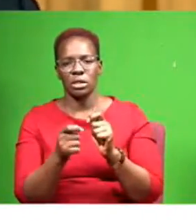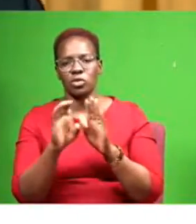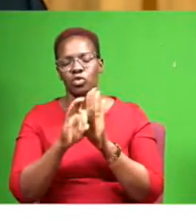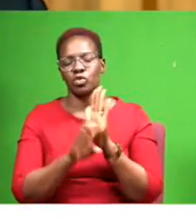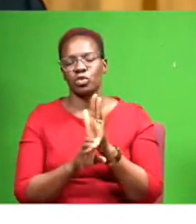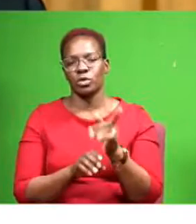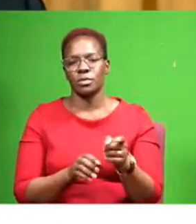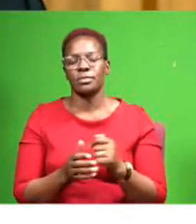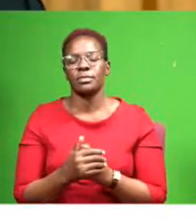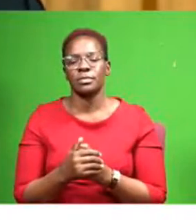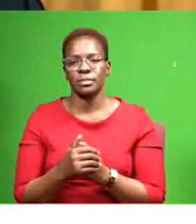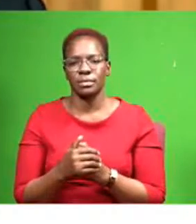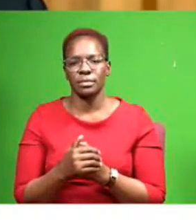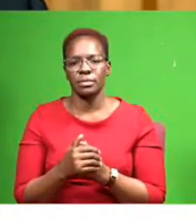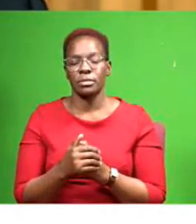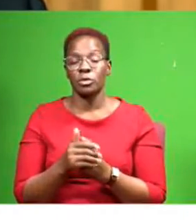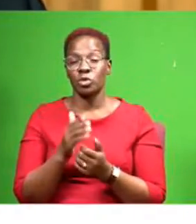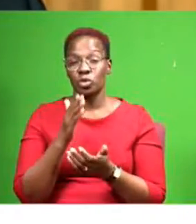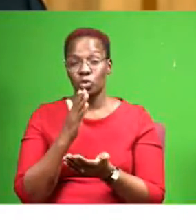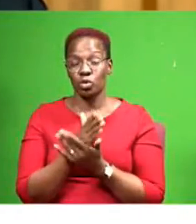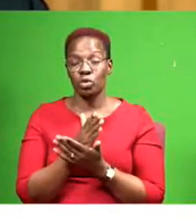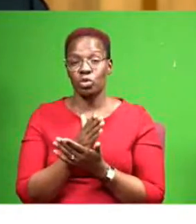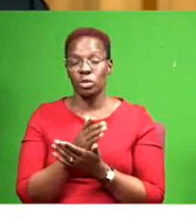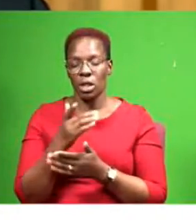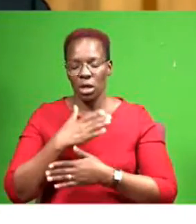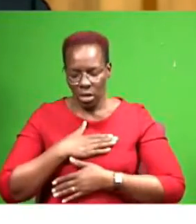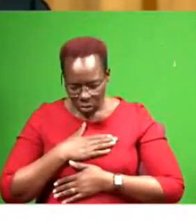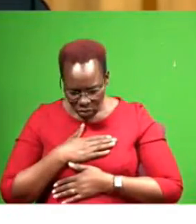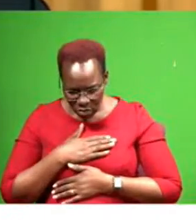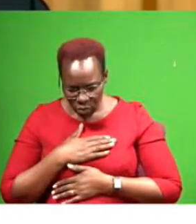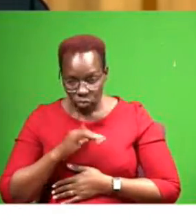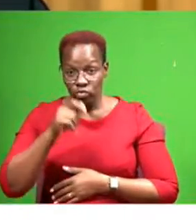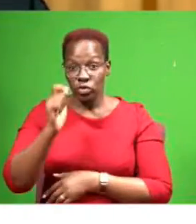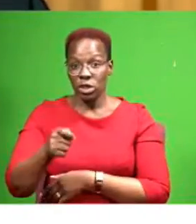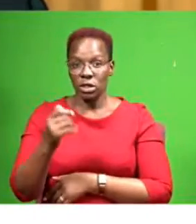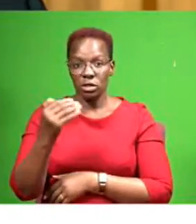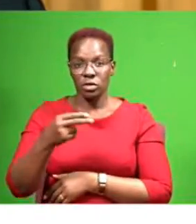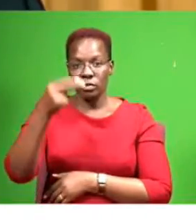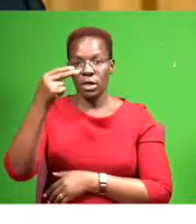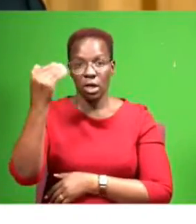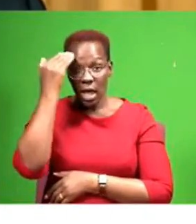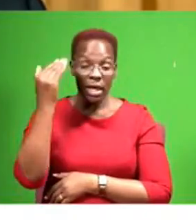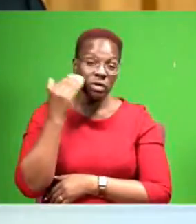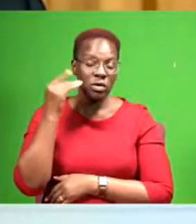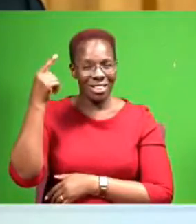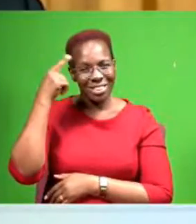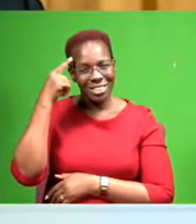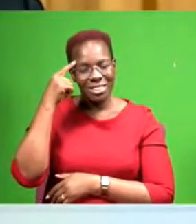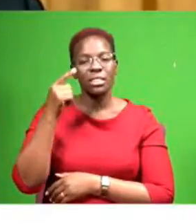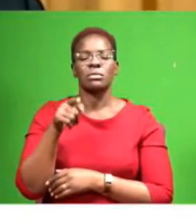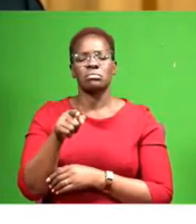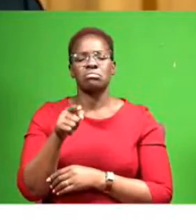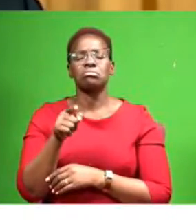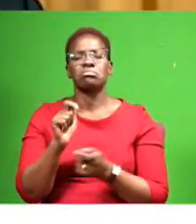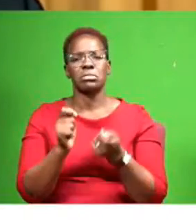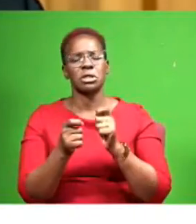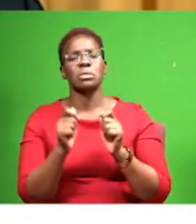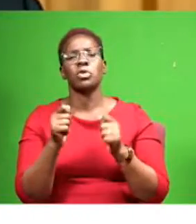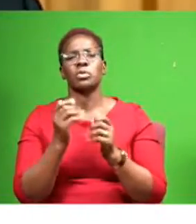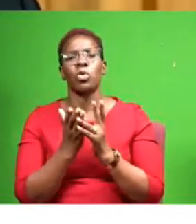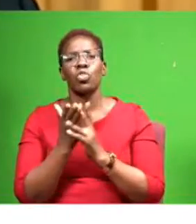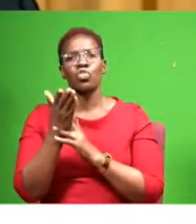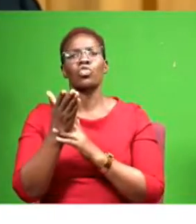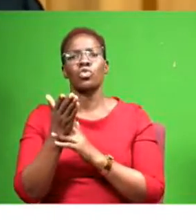Constitution. Indeed, the honorable judges of the High Court were of the view that such an amendment can only be done through the